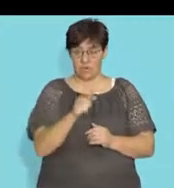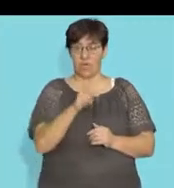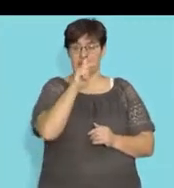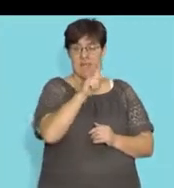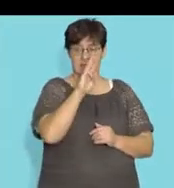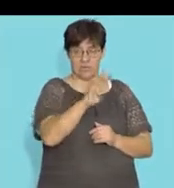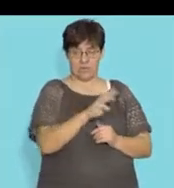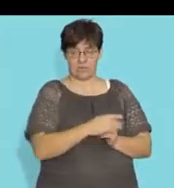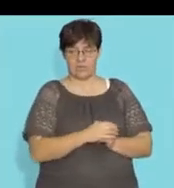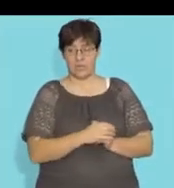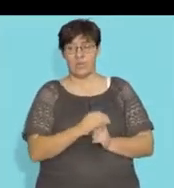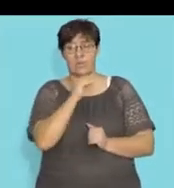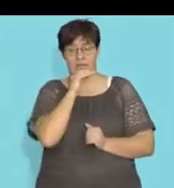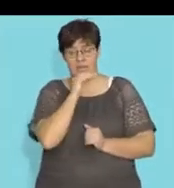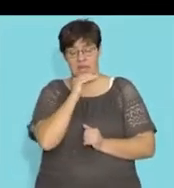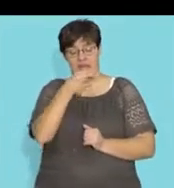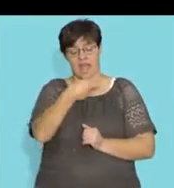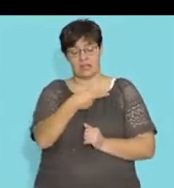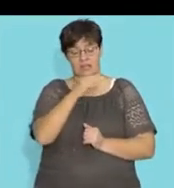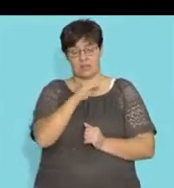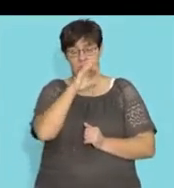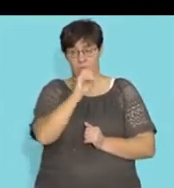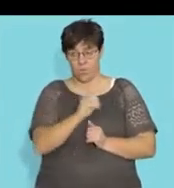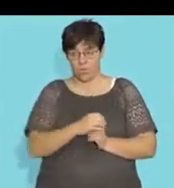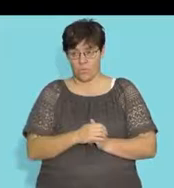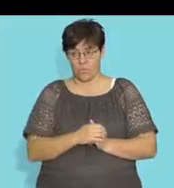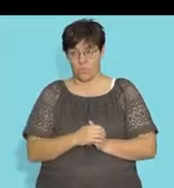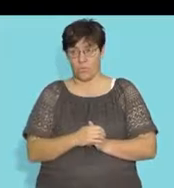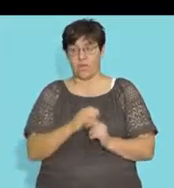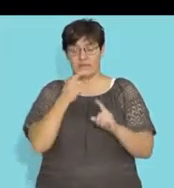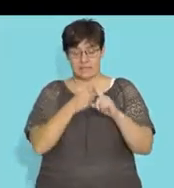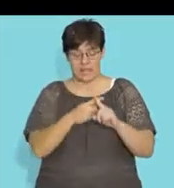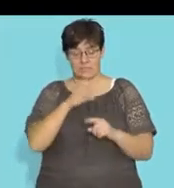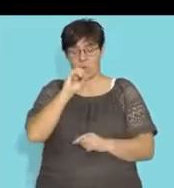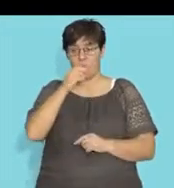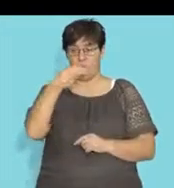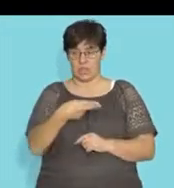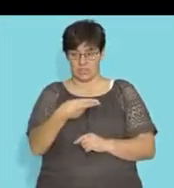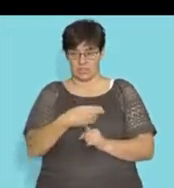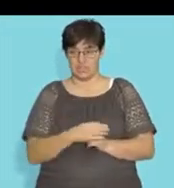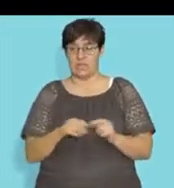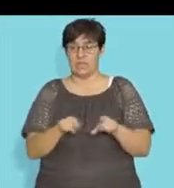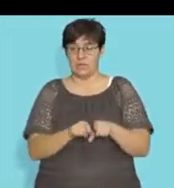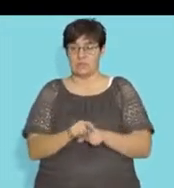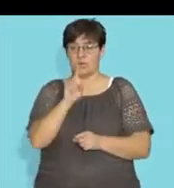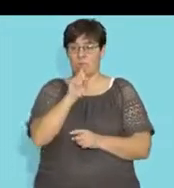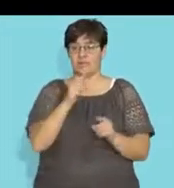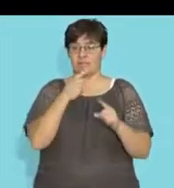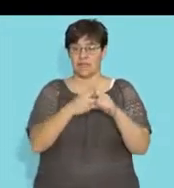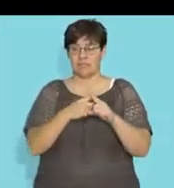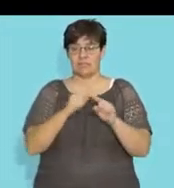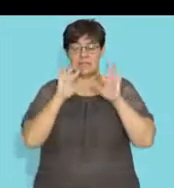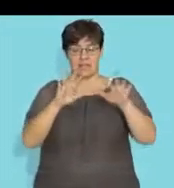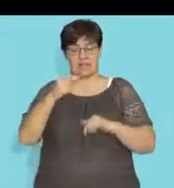the Kw means that hydronium ion concentration times your hydroxide ion concentration